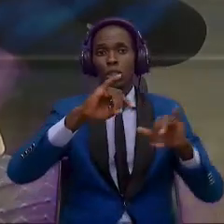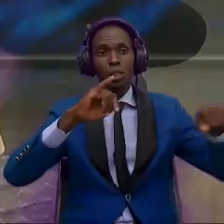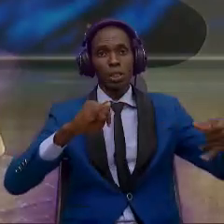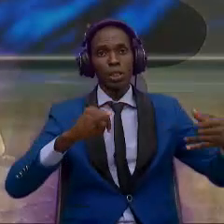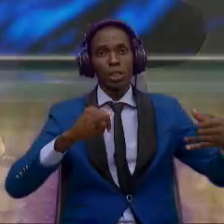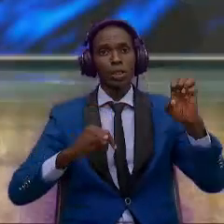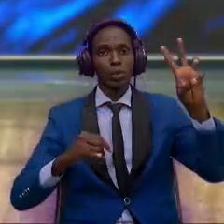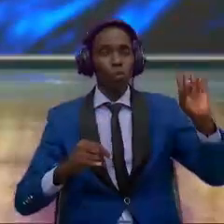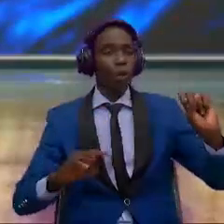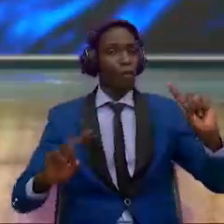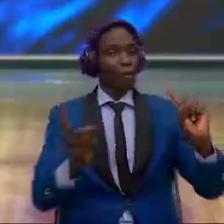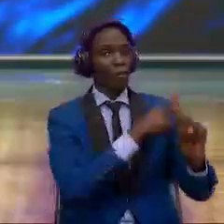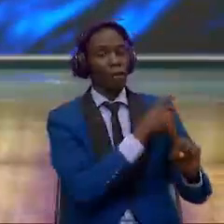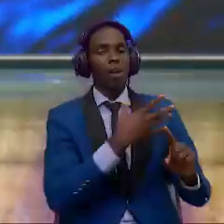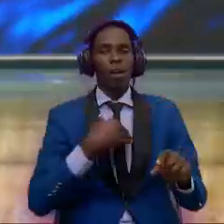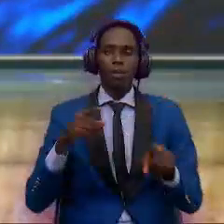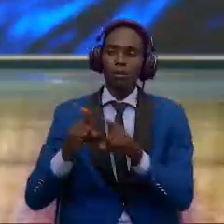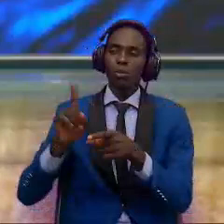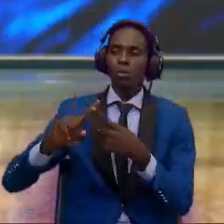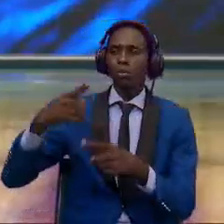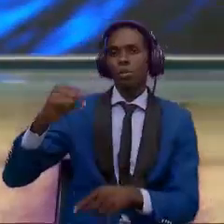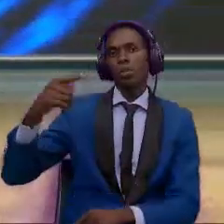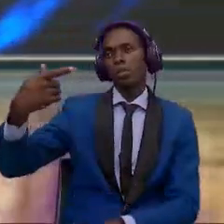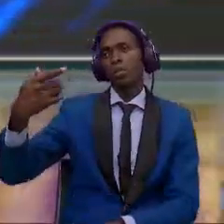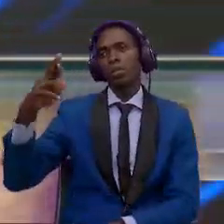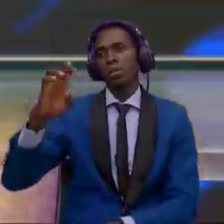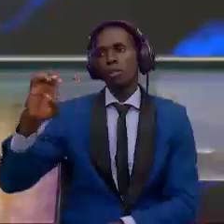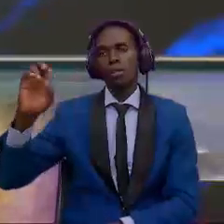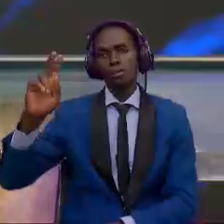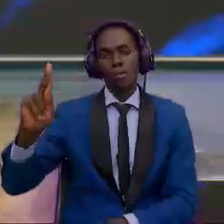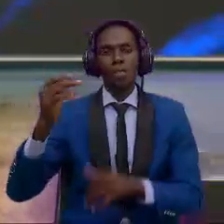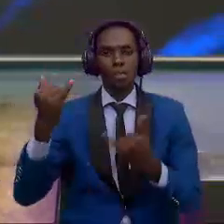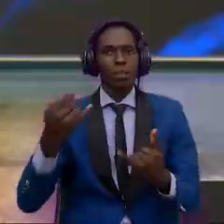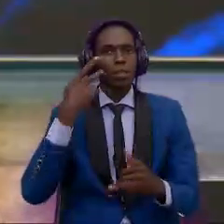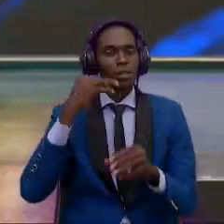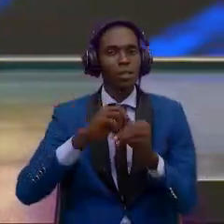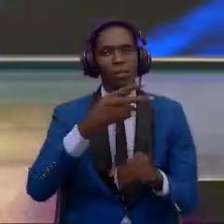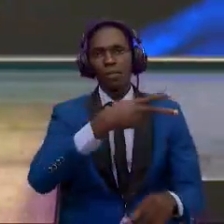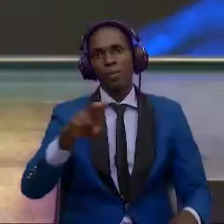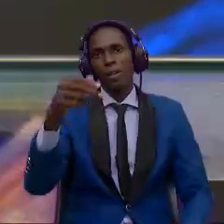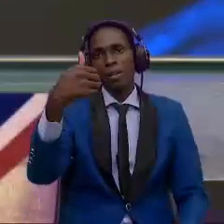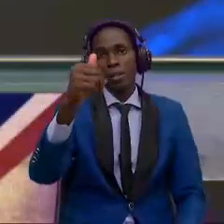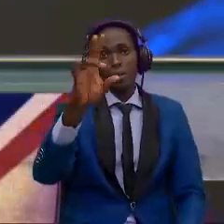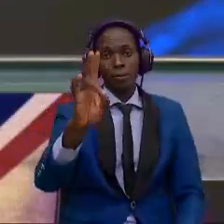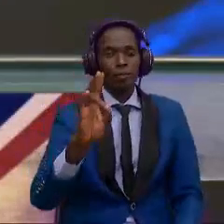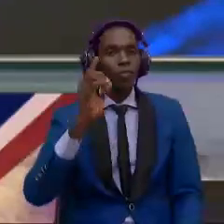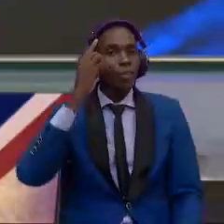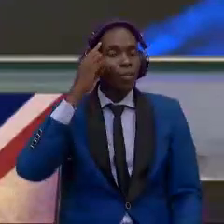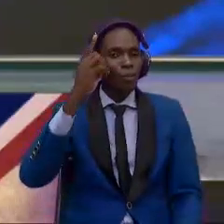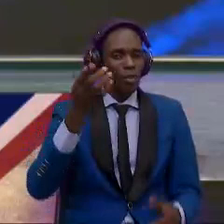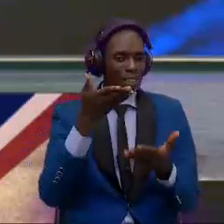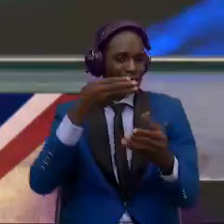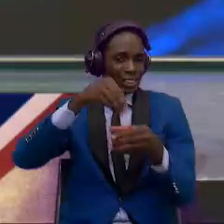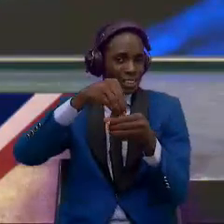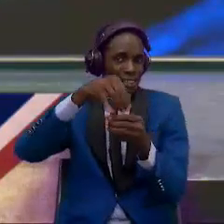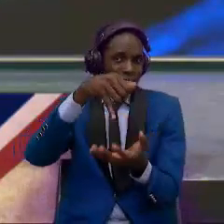first and also to the Greek. And now he tells us in verse 17, he says, for therein